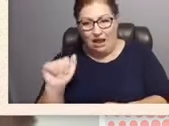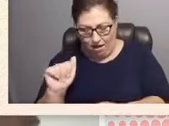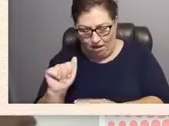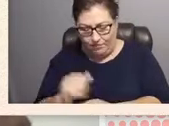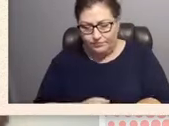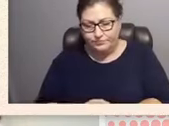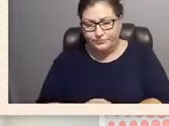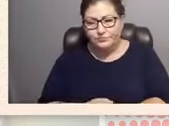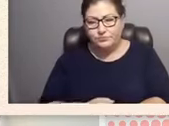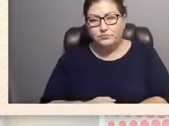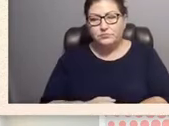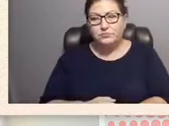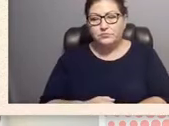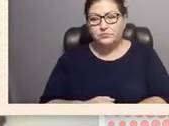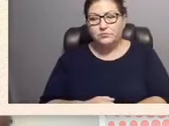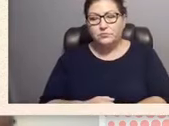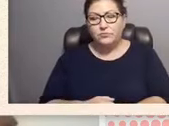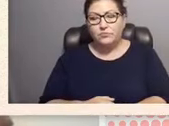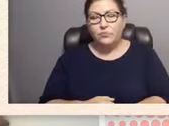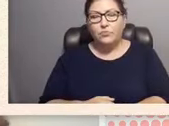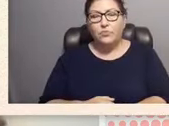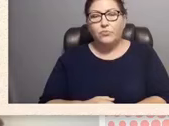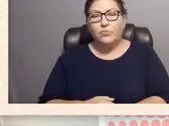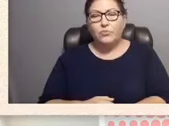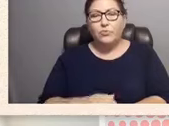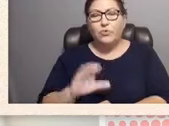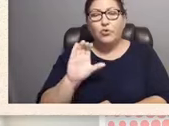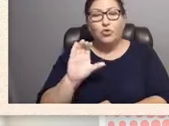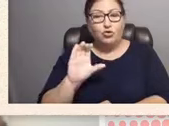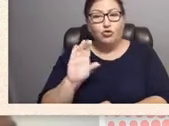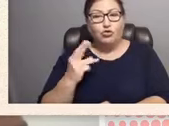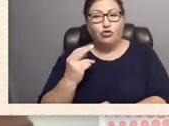And Christina, sorry.